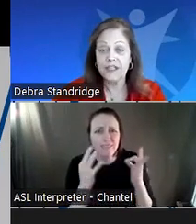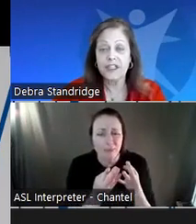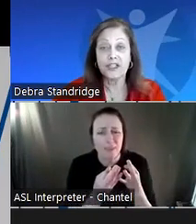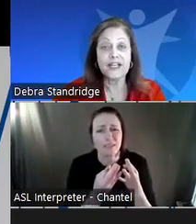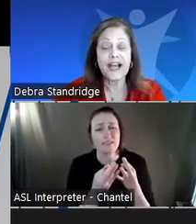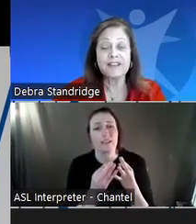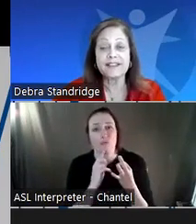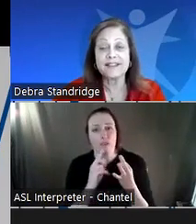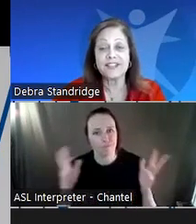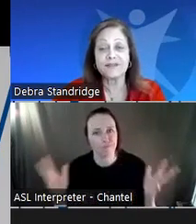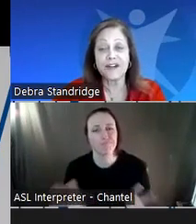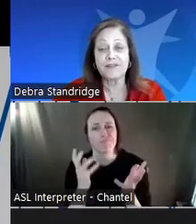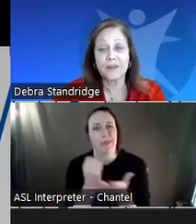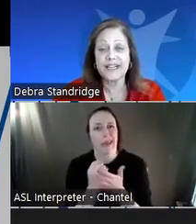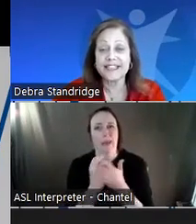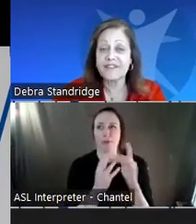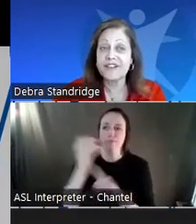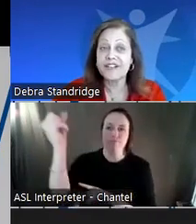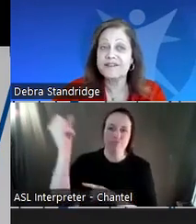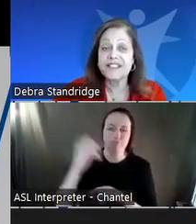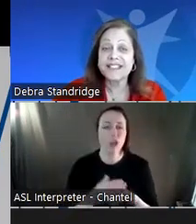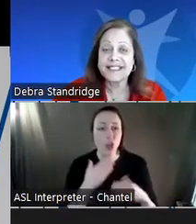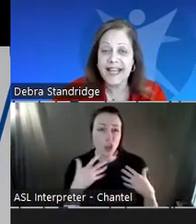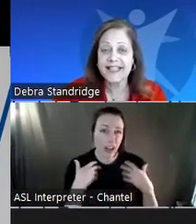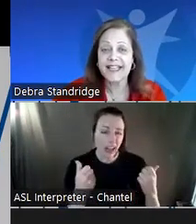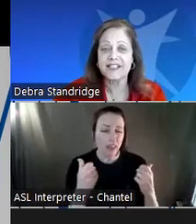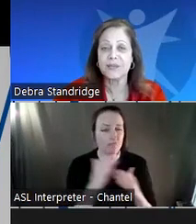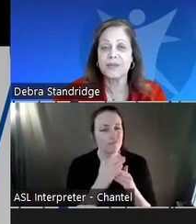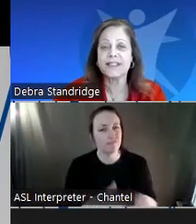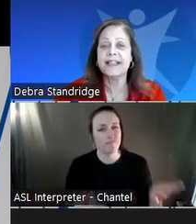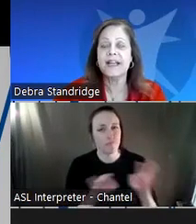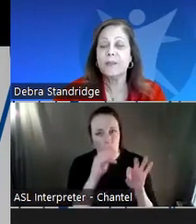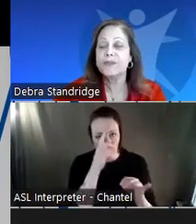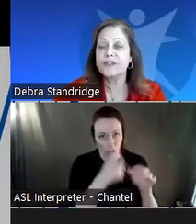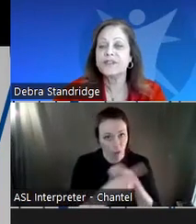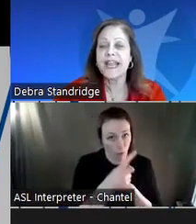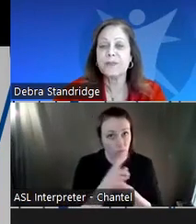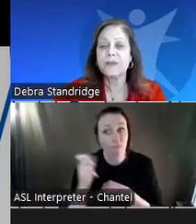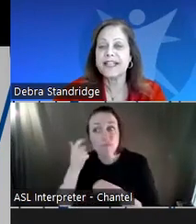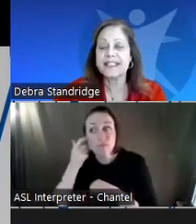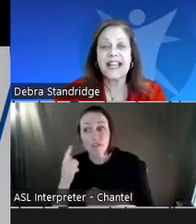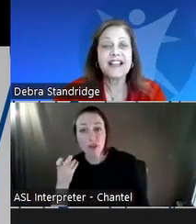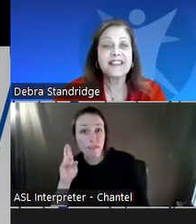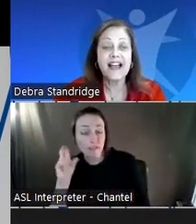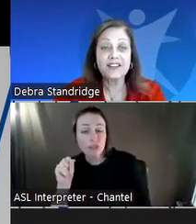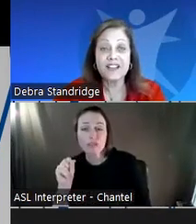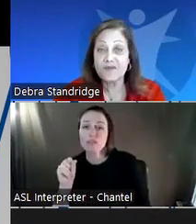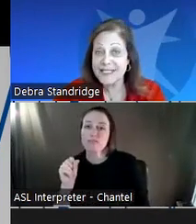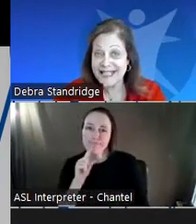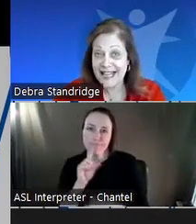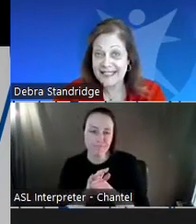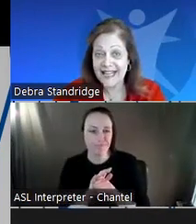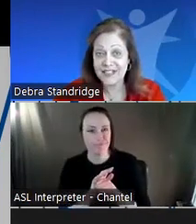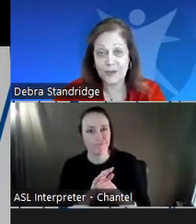growth. Good health is essential for everyone, and Governor Evers is dedicated to preserving and protecting the health